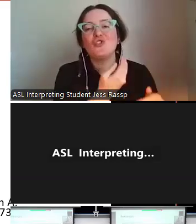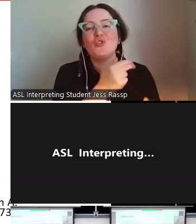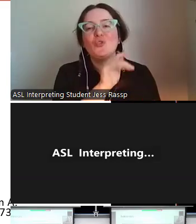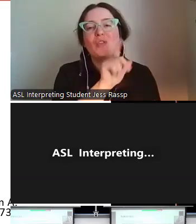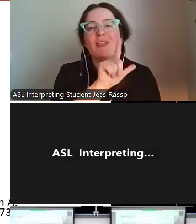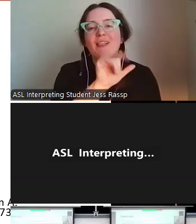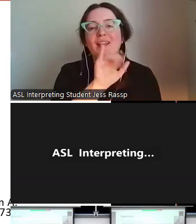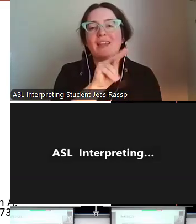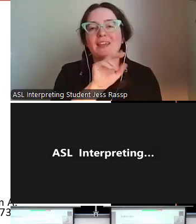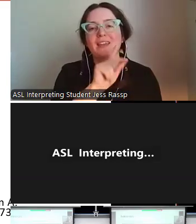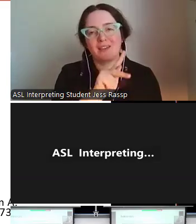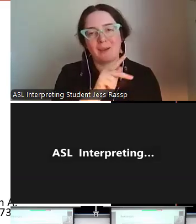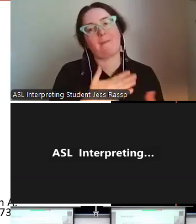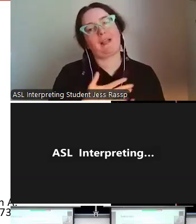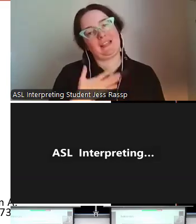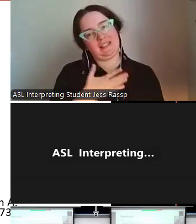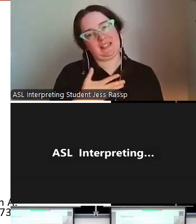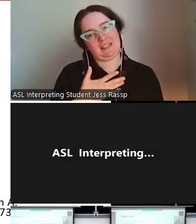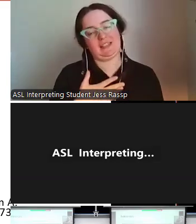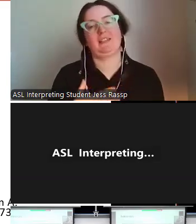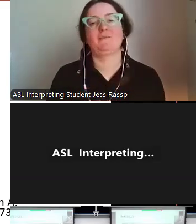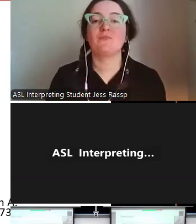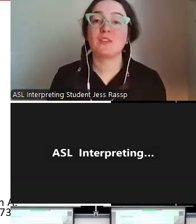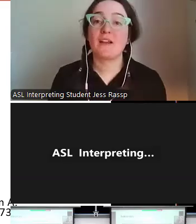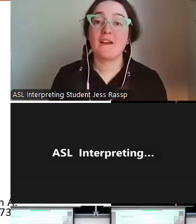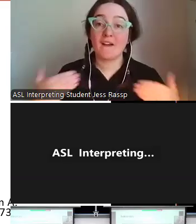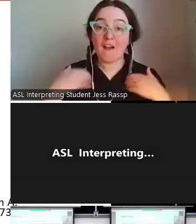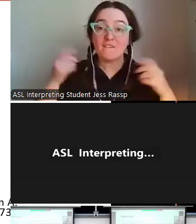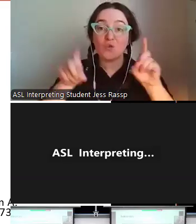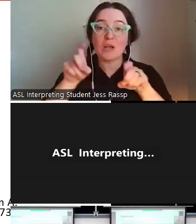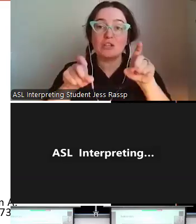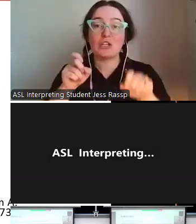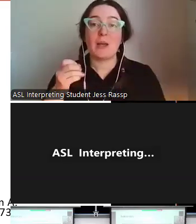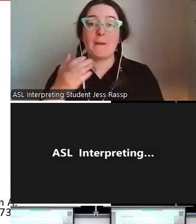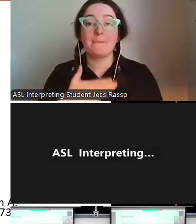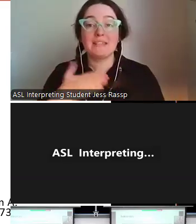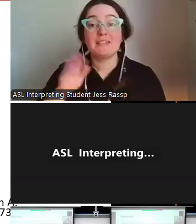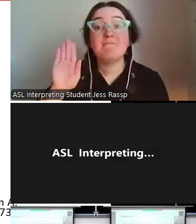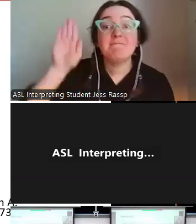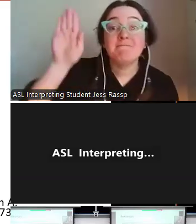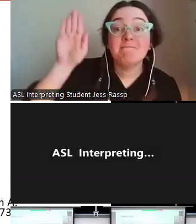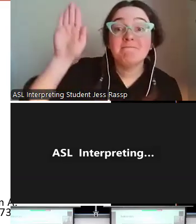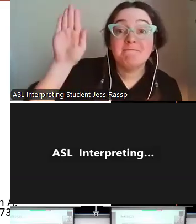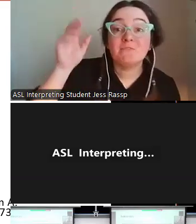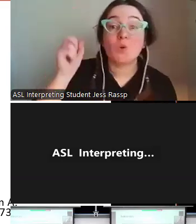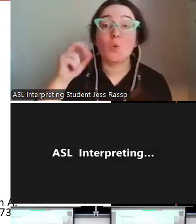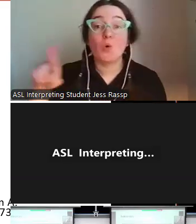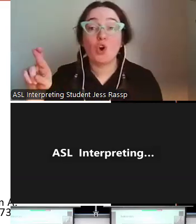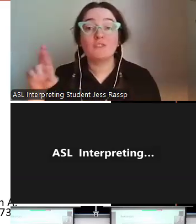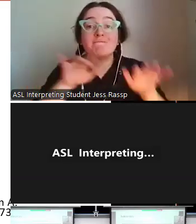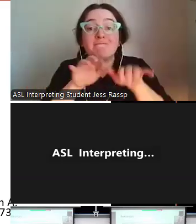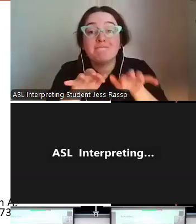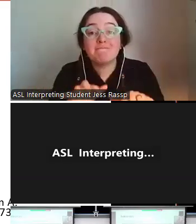have any questions, let me know. You can raise your hand or submit a question on the chat. Okay, I know we have one more